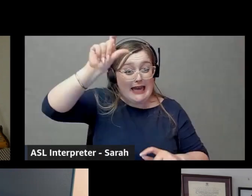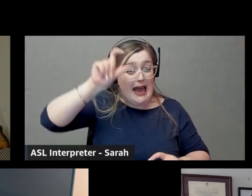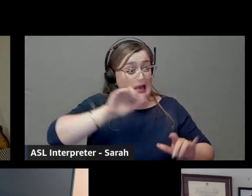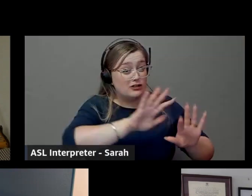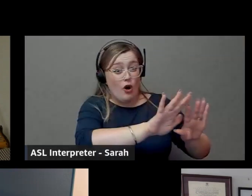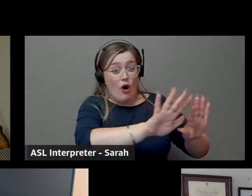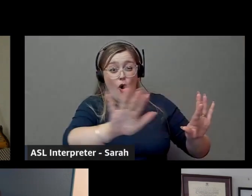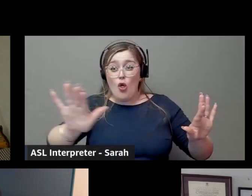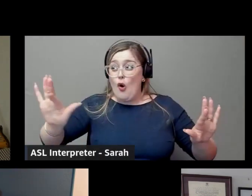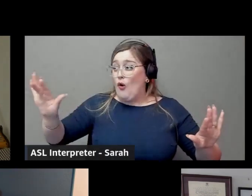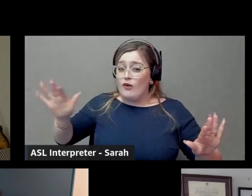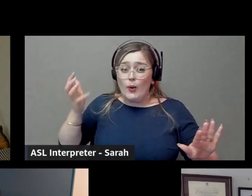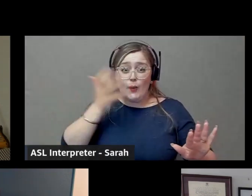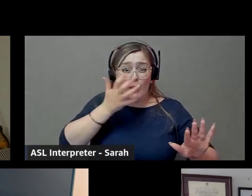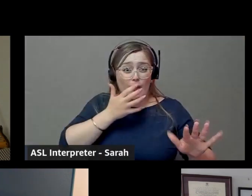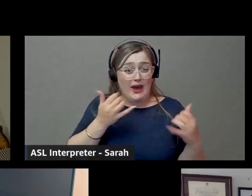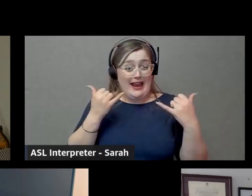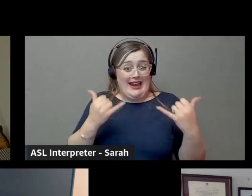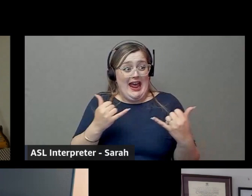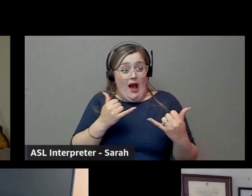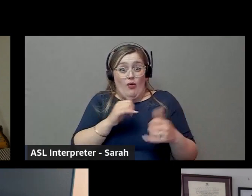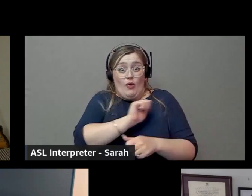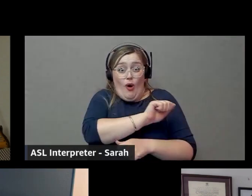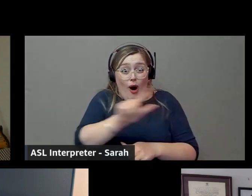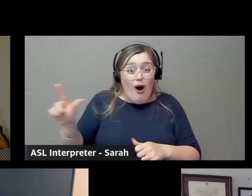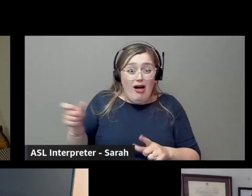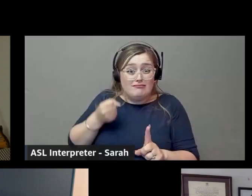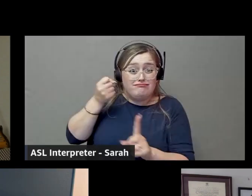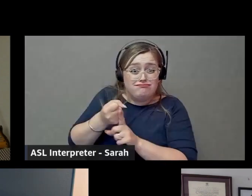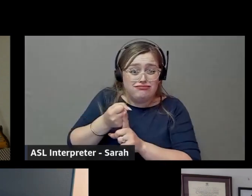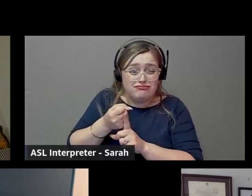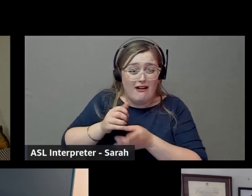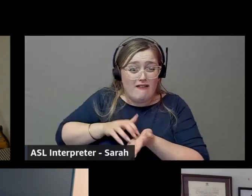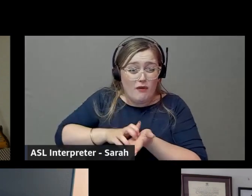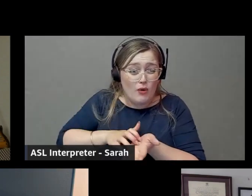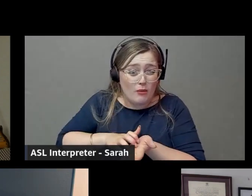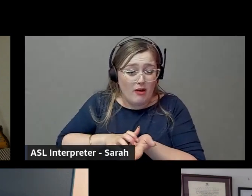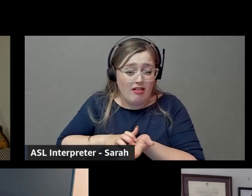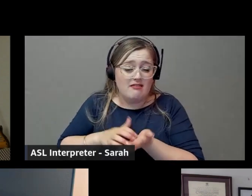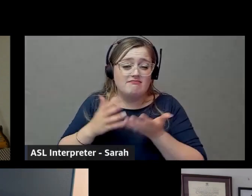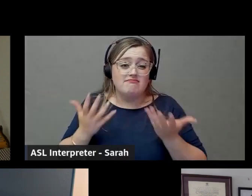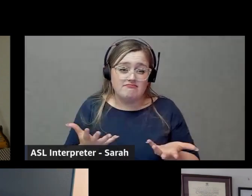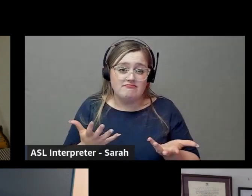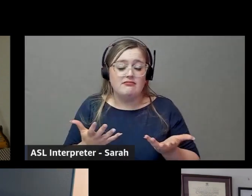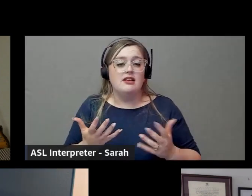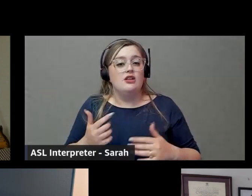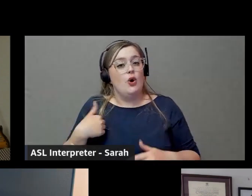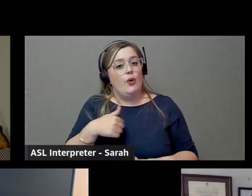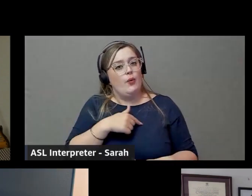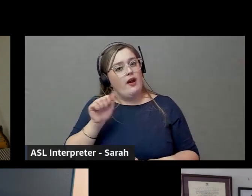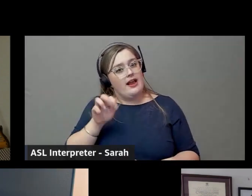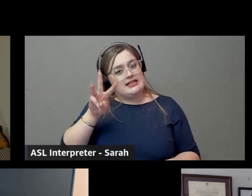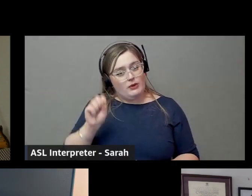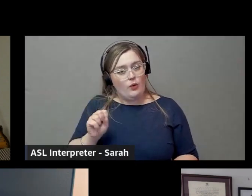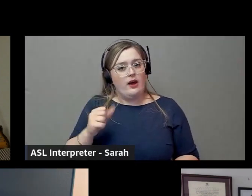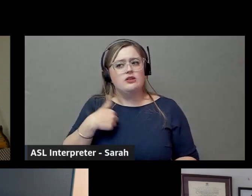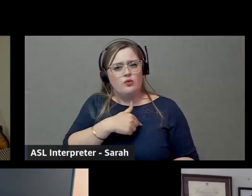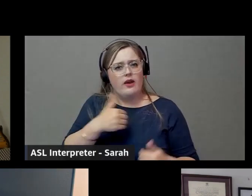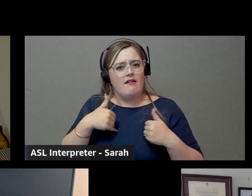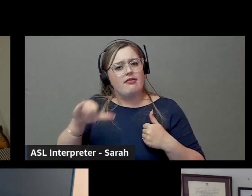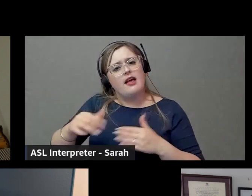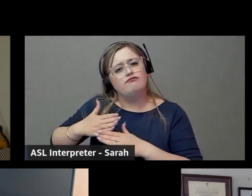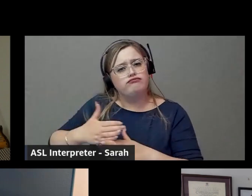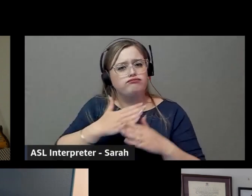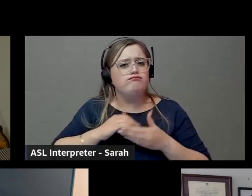being vulnerable. So, we're AWS, because we have that shared destiny, and we're